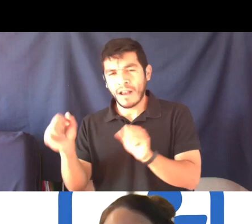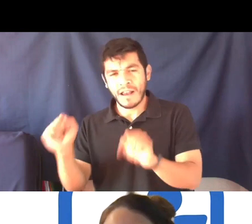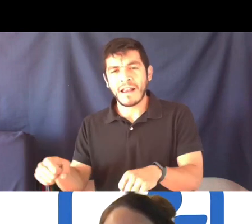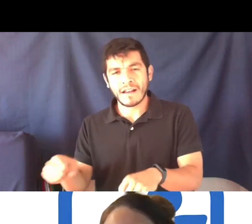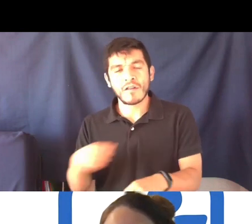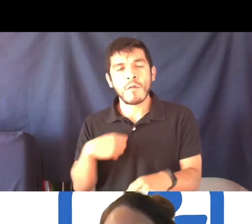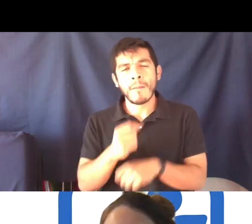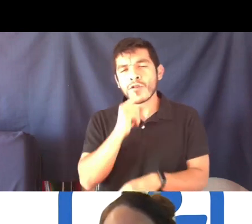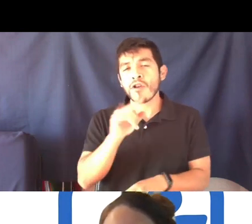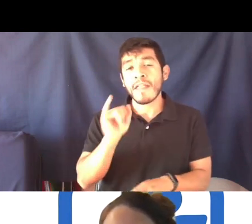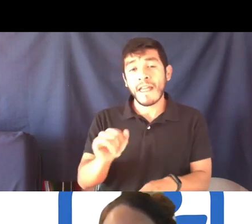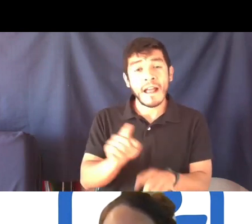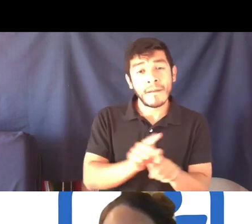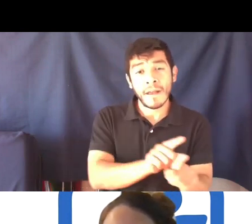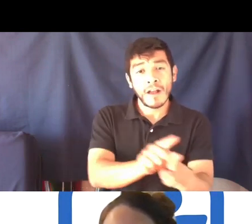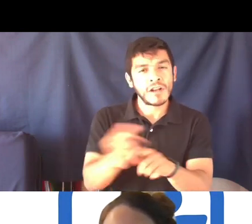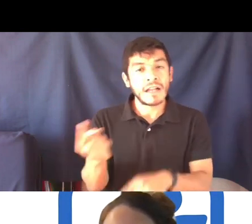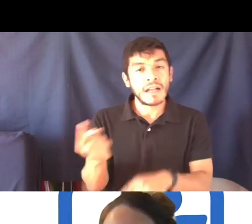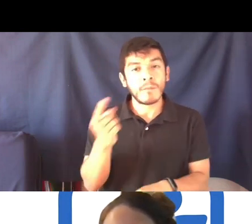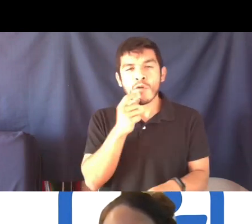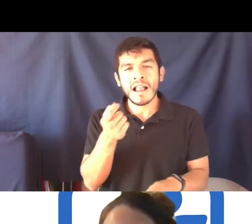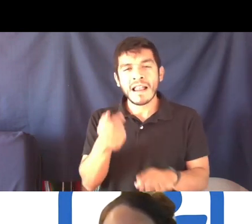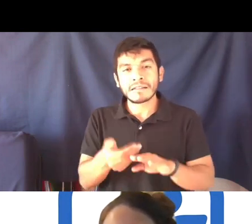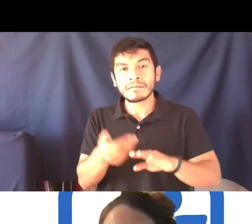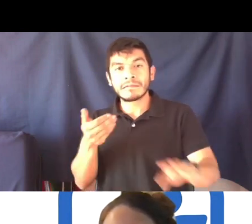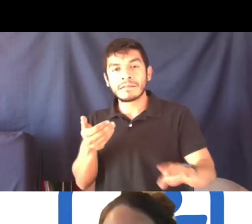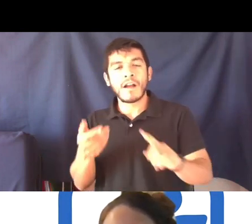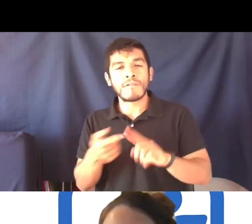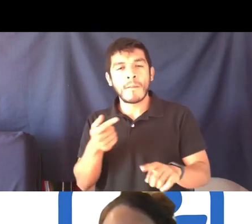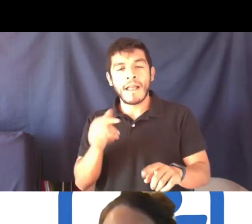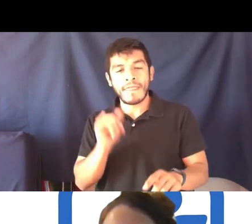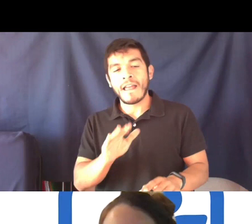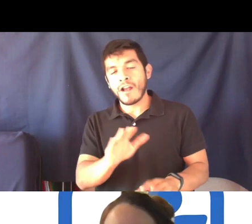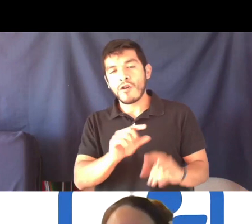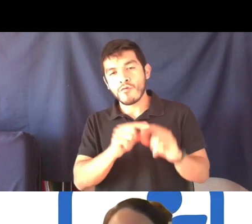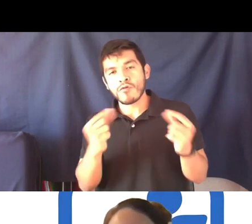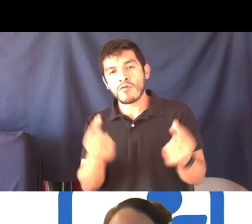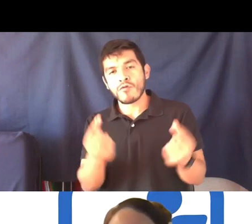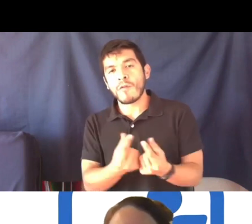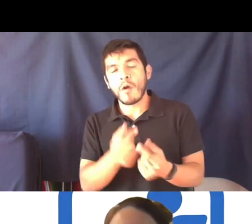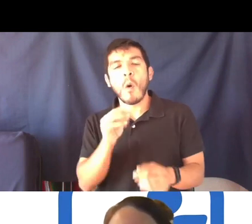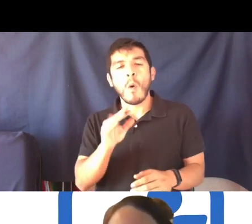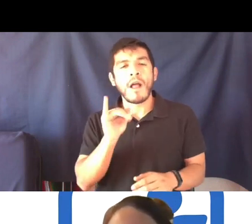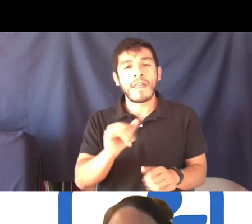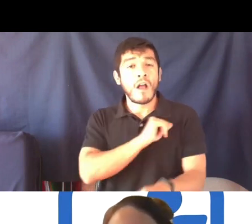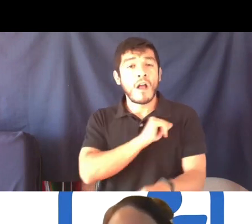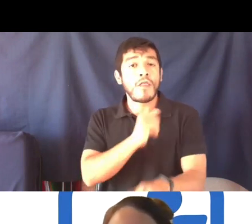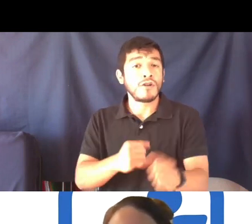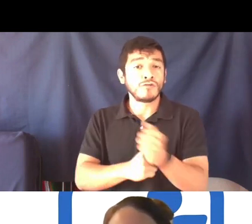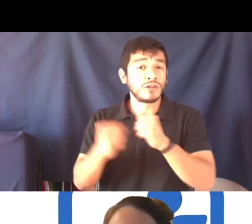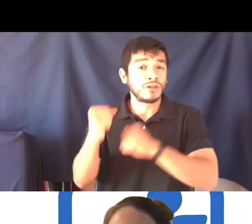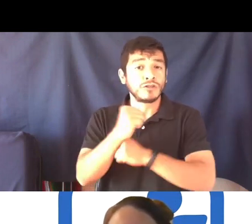that mentor is someone who's a little bit distinct from kind of the institutional authority structure, I think is a